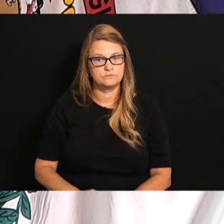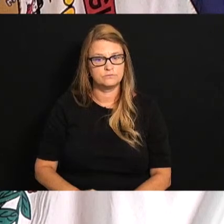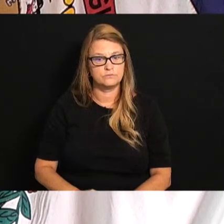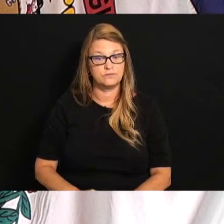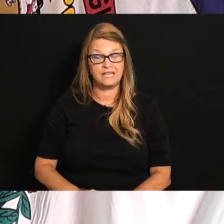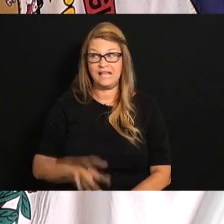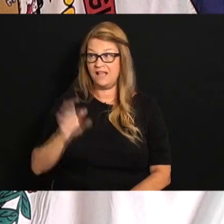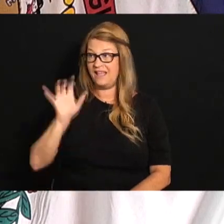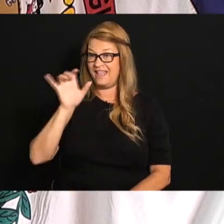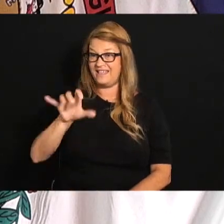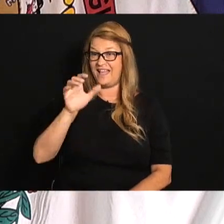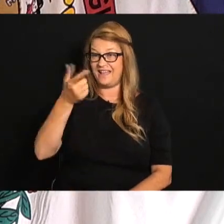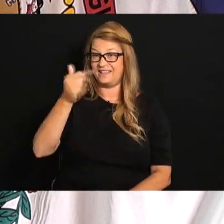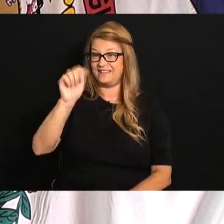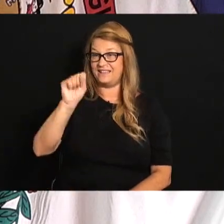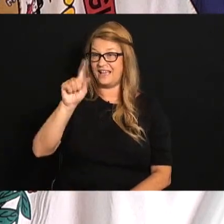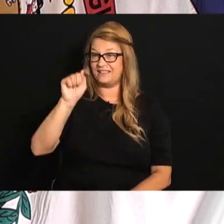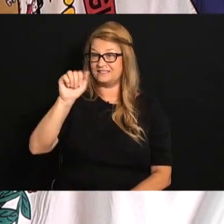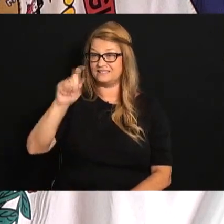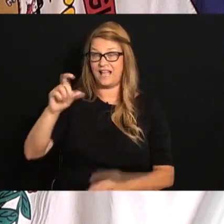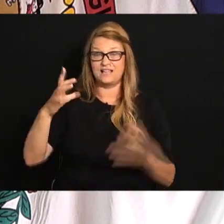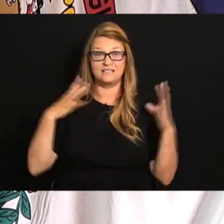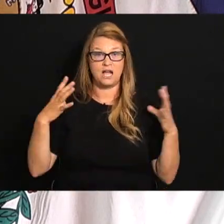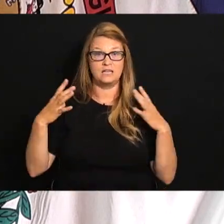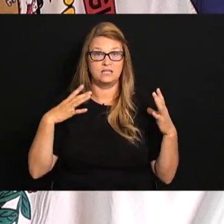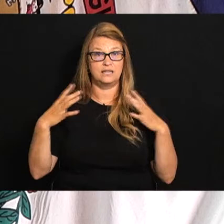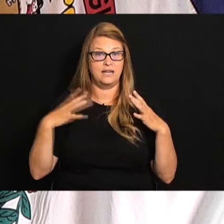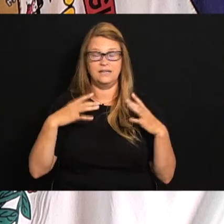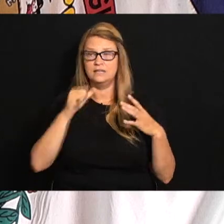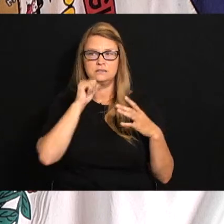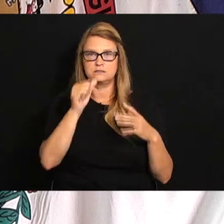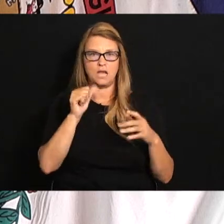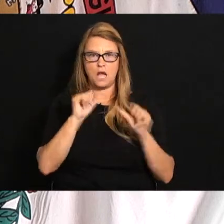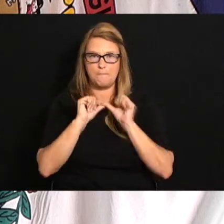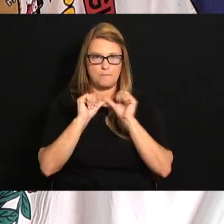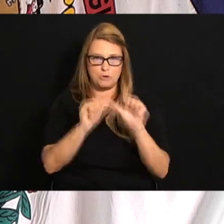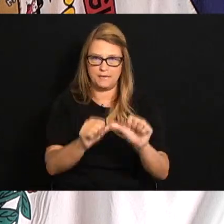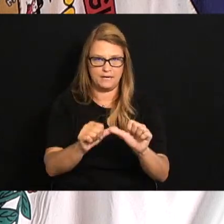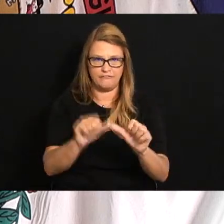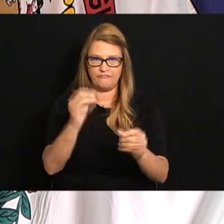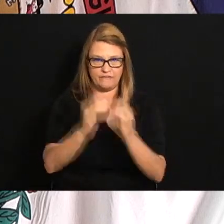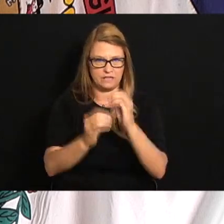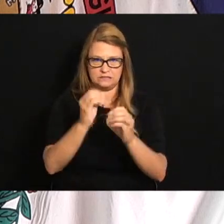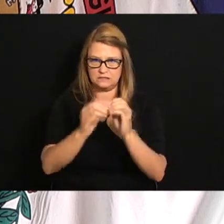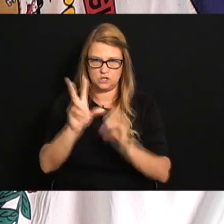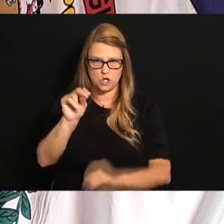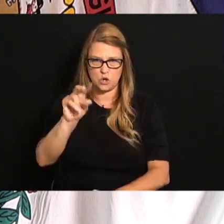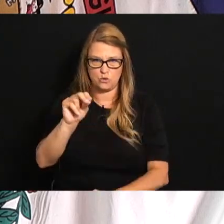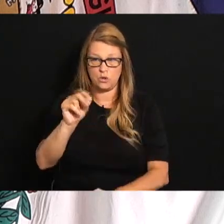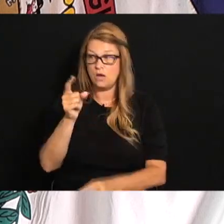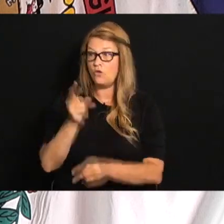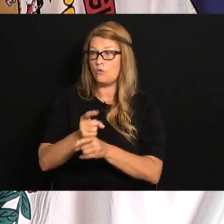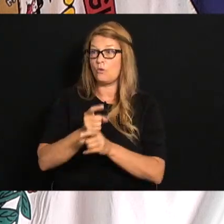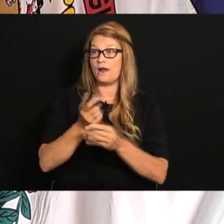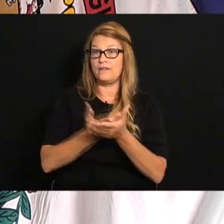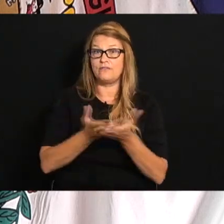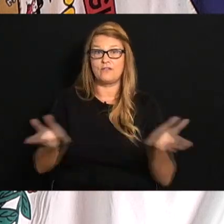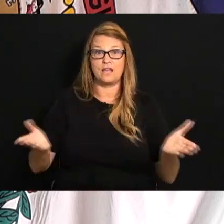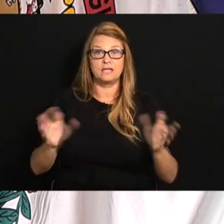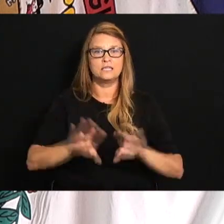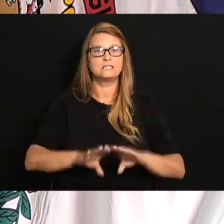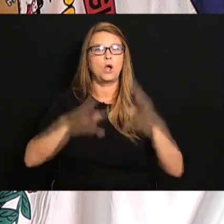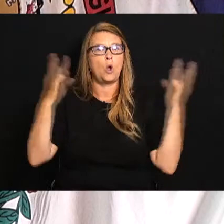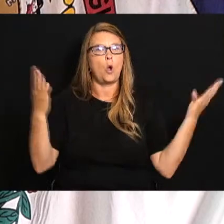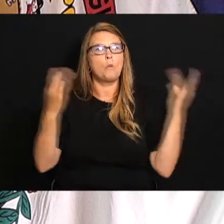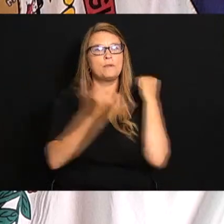fix and is this the right thing to do? Of course it's not. The right thing to do is open up our country